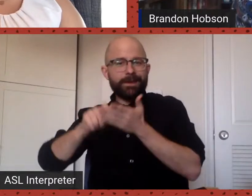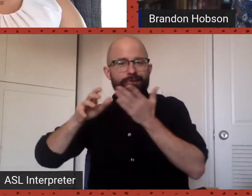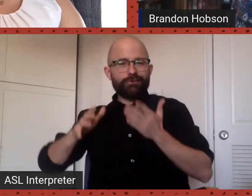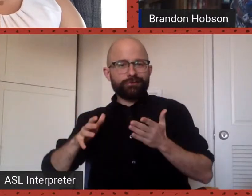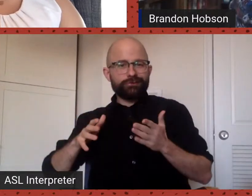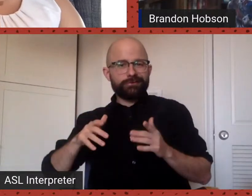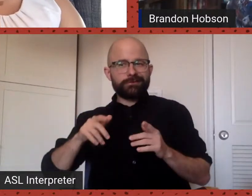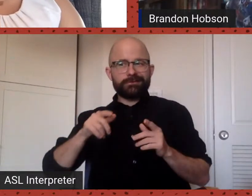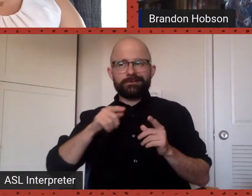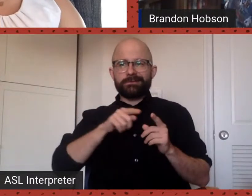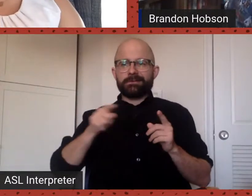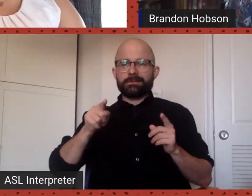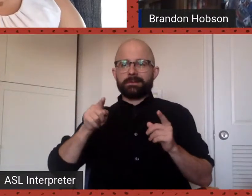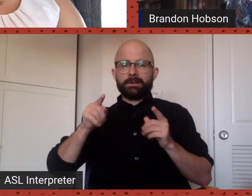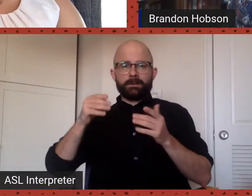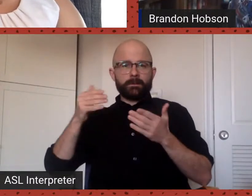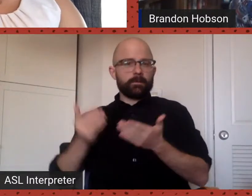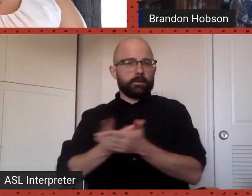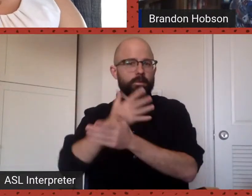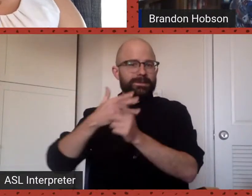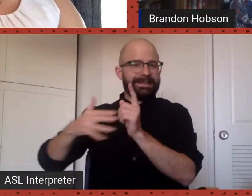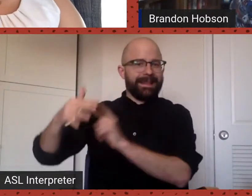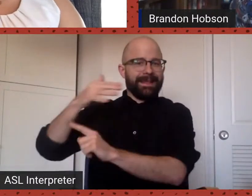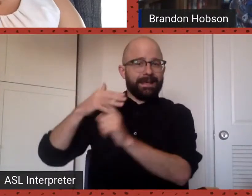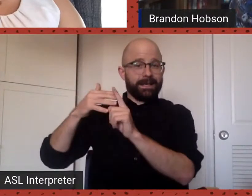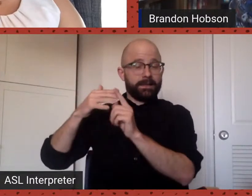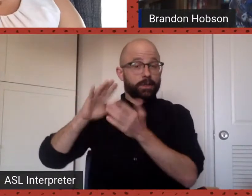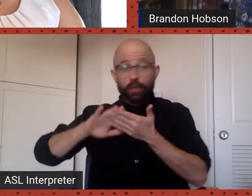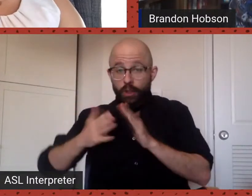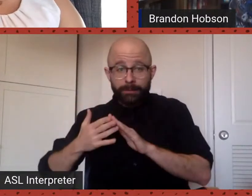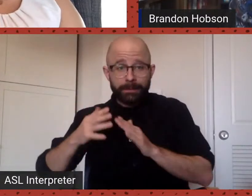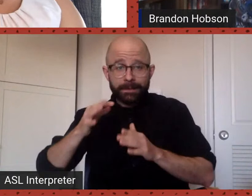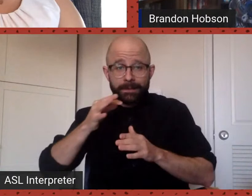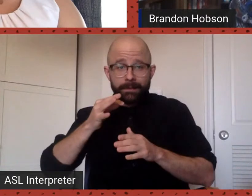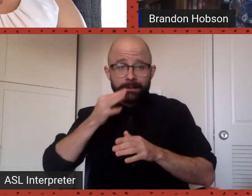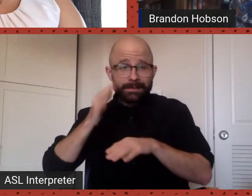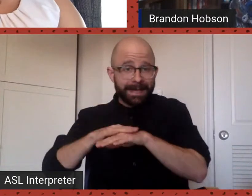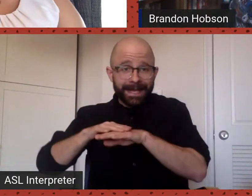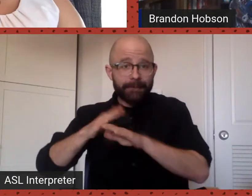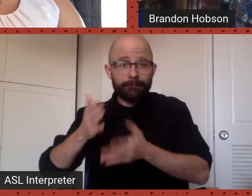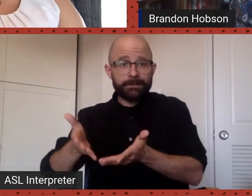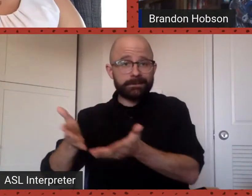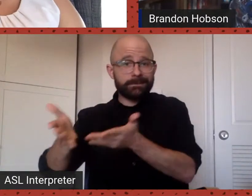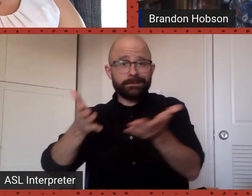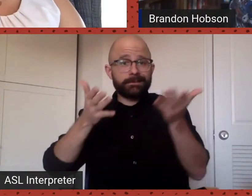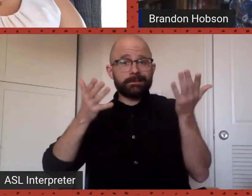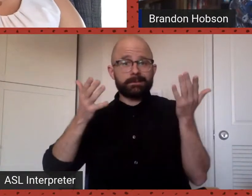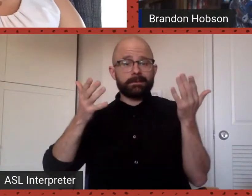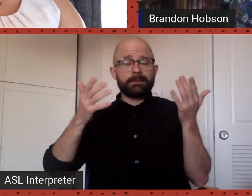settings, and urban Natives, and so